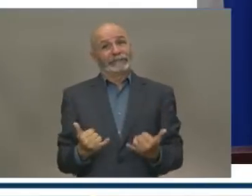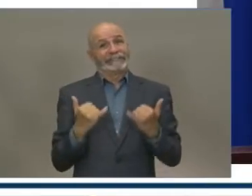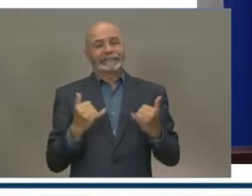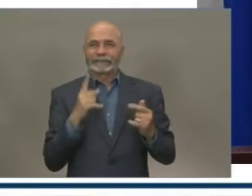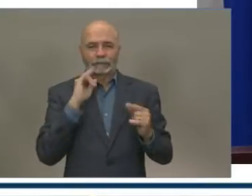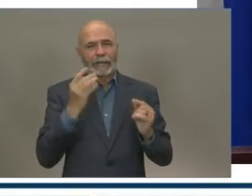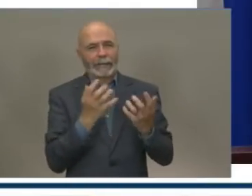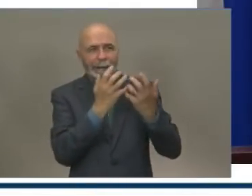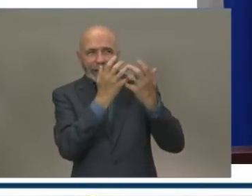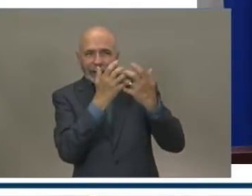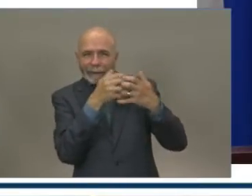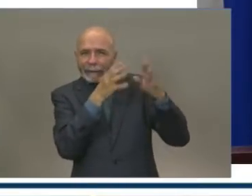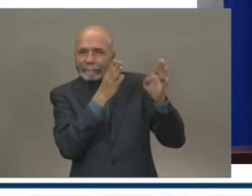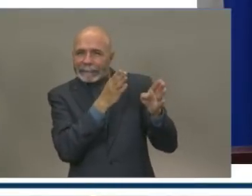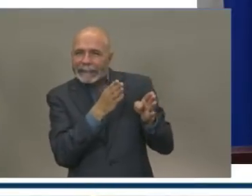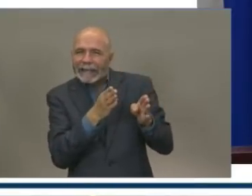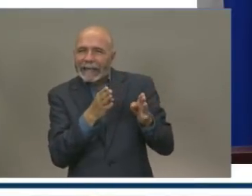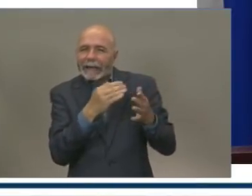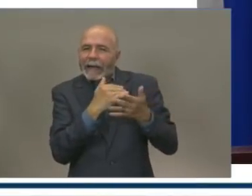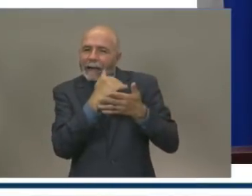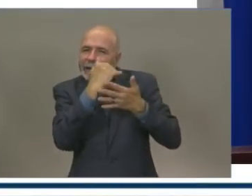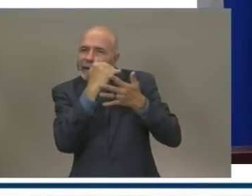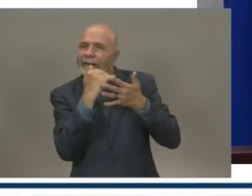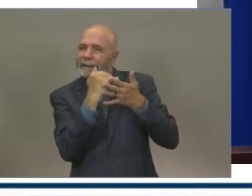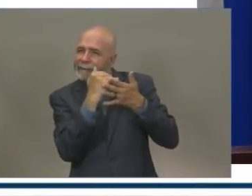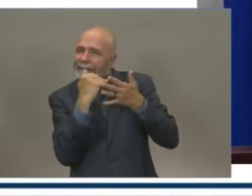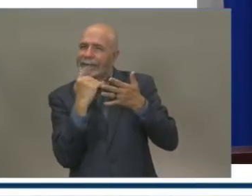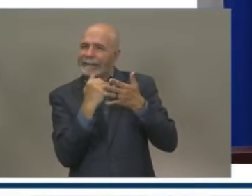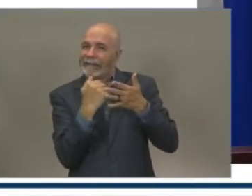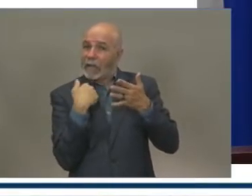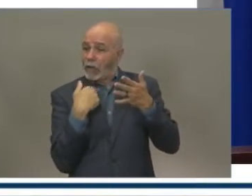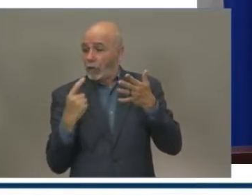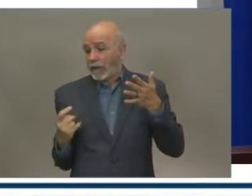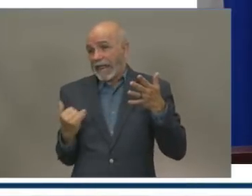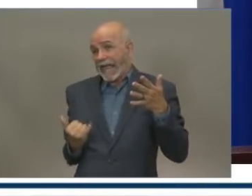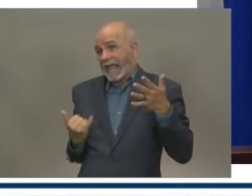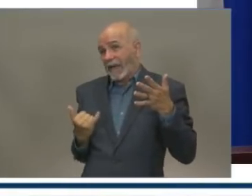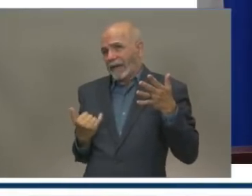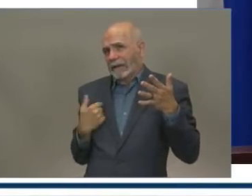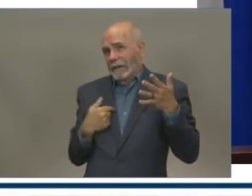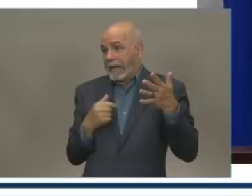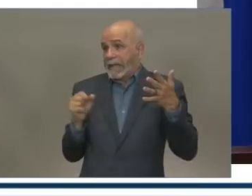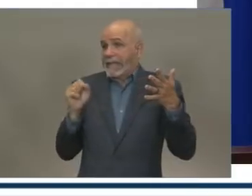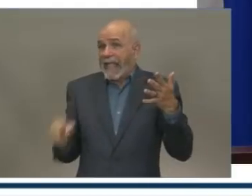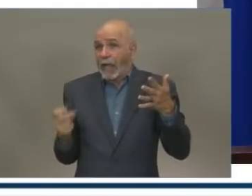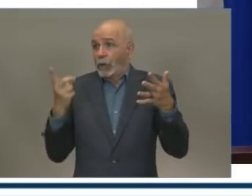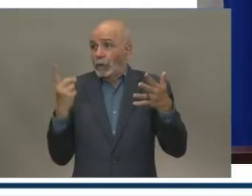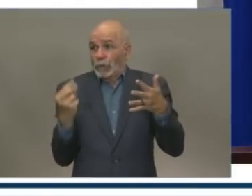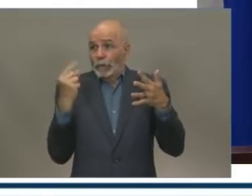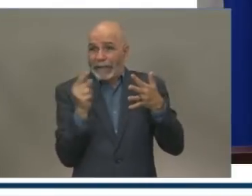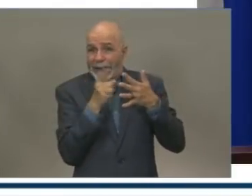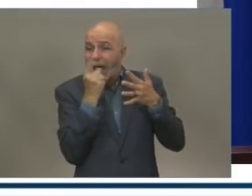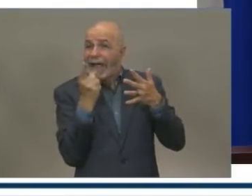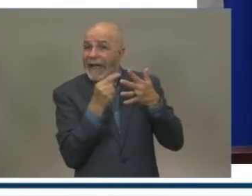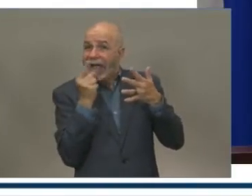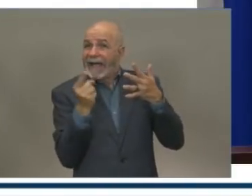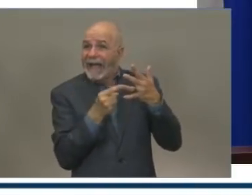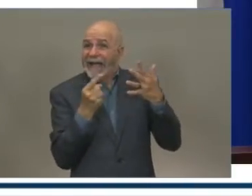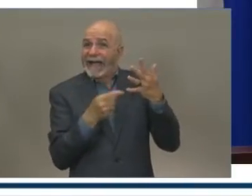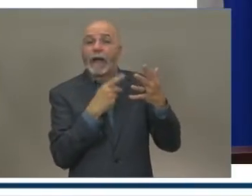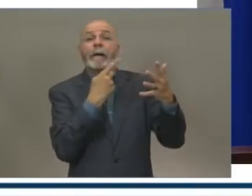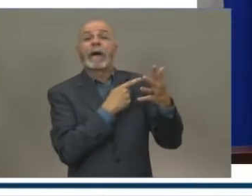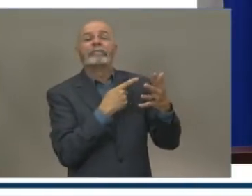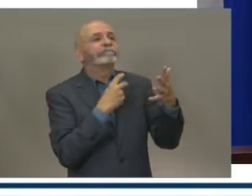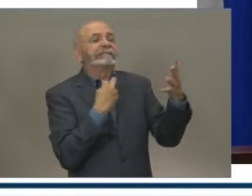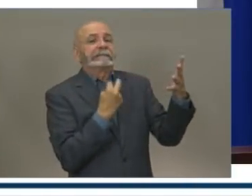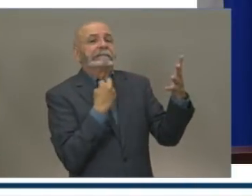has said, we have a lot of freedoms that we're able to have that many other provinces don't because of the hard work everybody's doing. But we got to stick with a